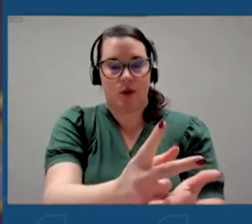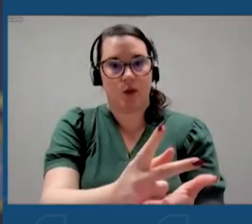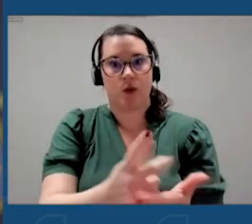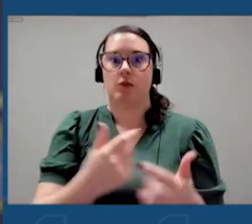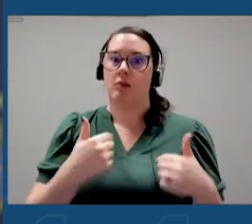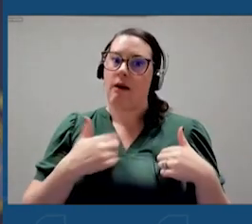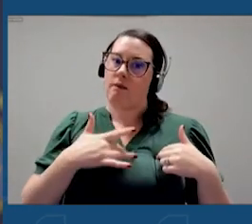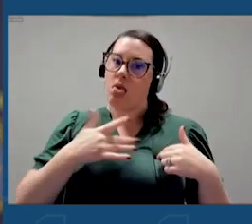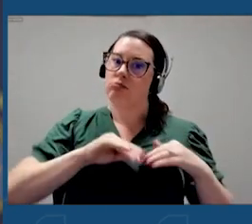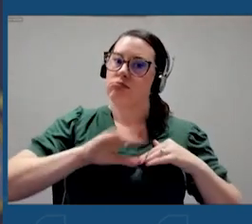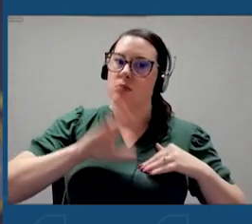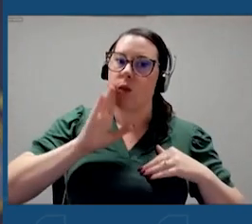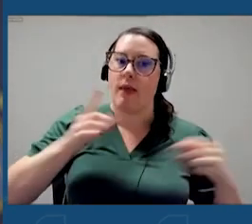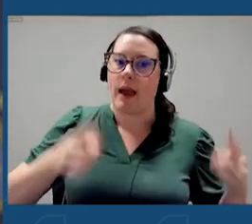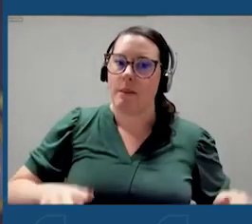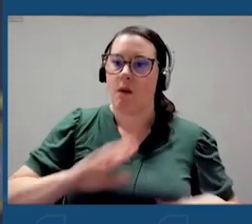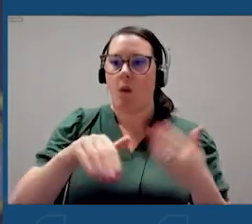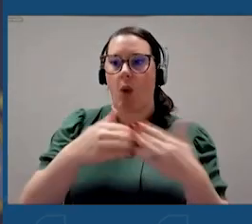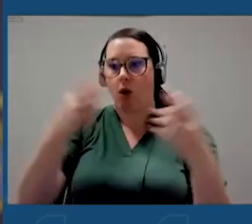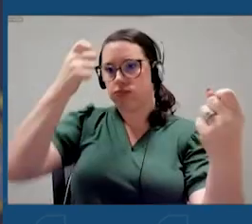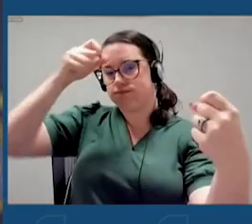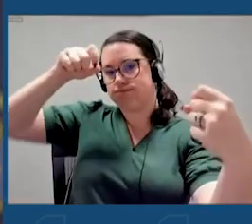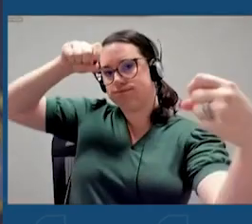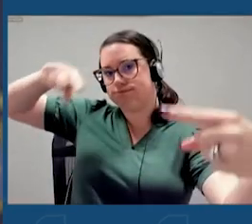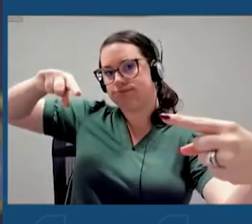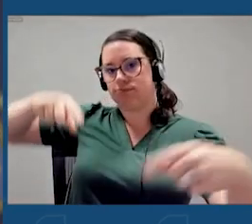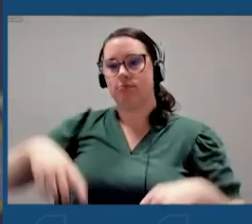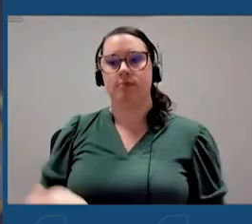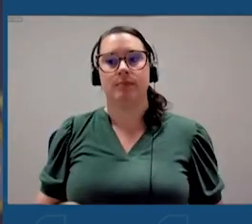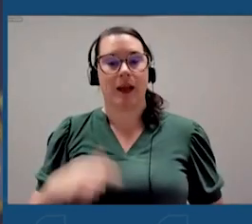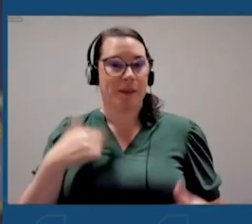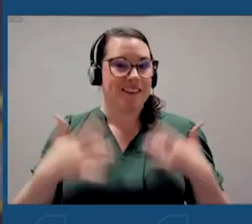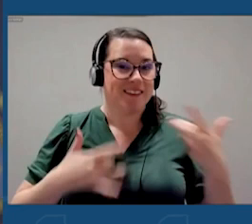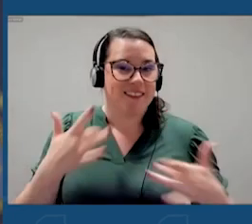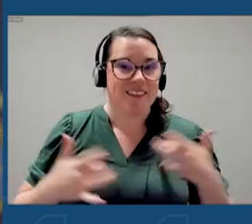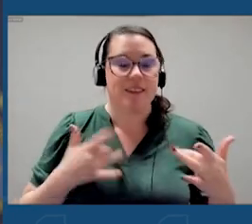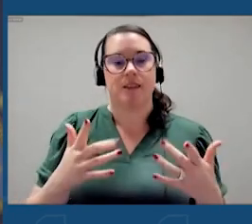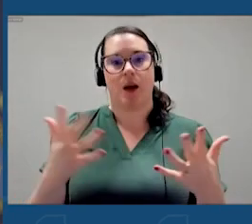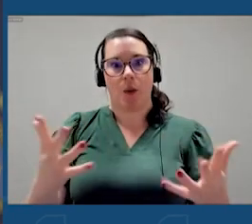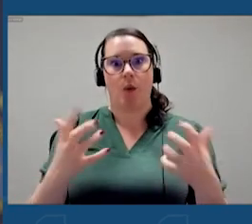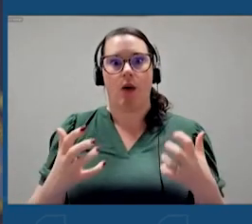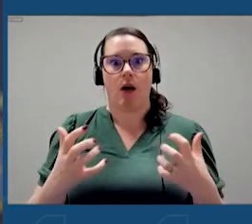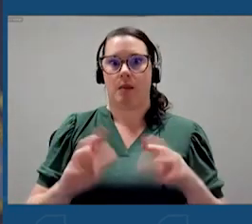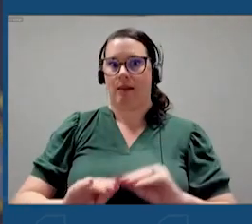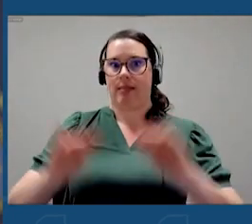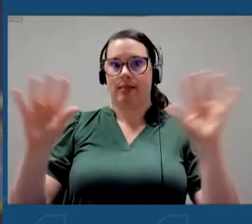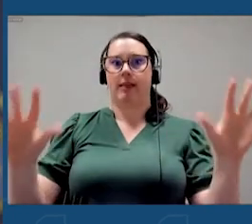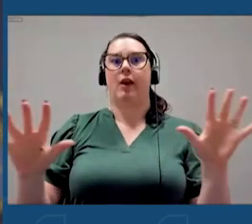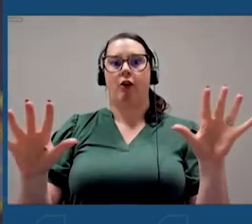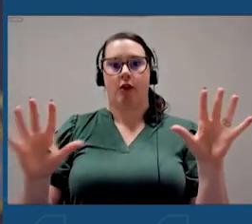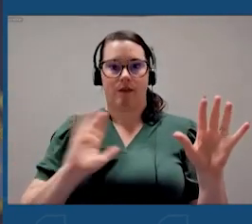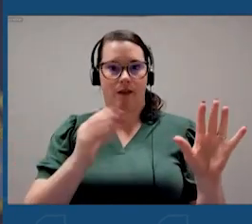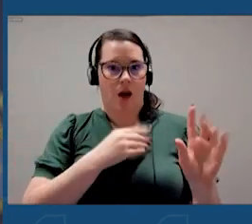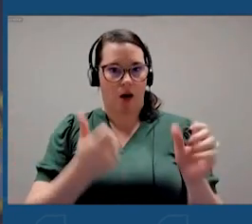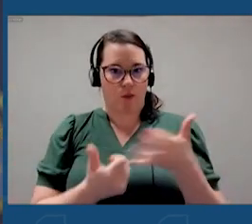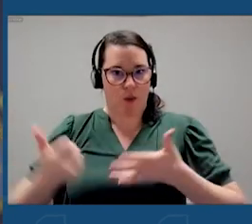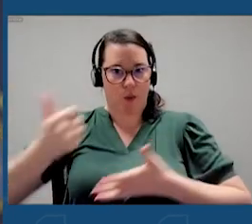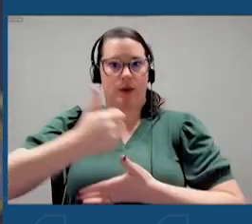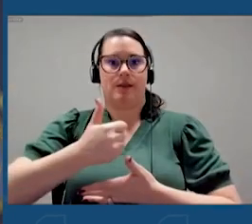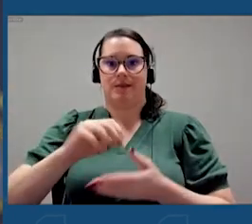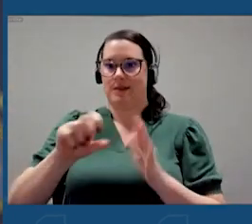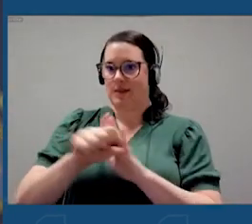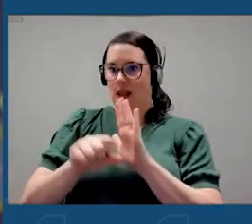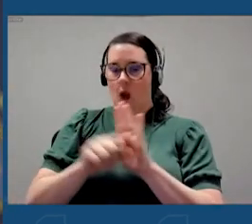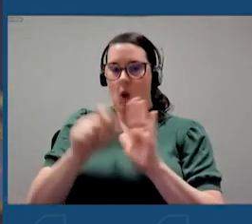one. And I'm excited about it. I really want to make this be a clear statement of our priorities as a state, who we're